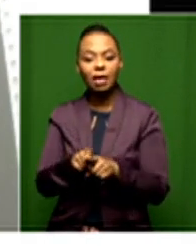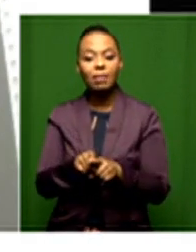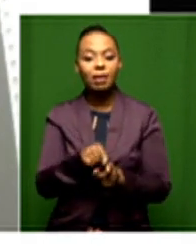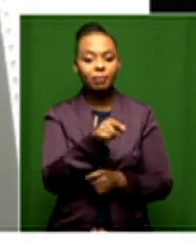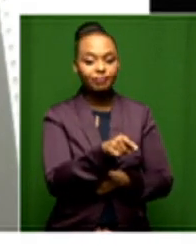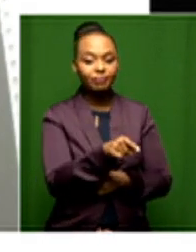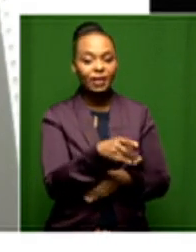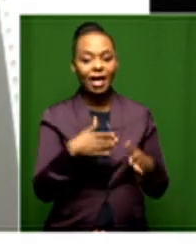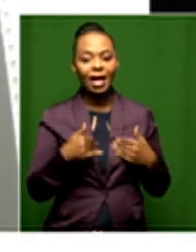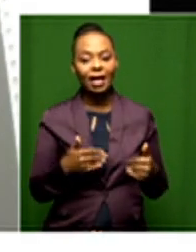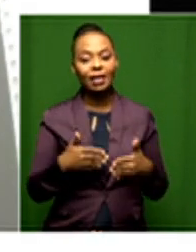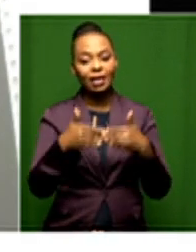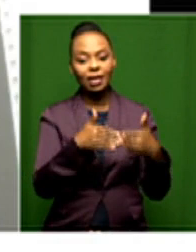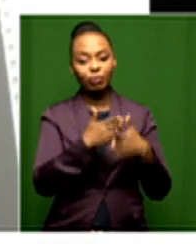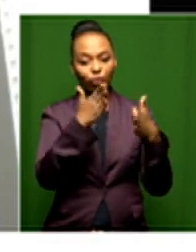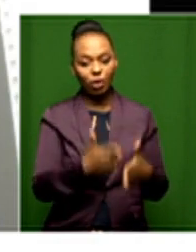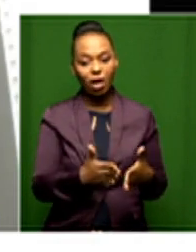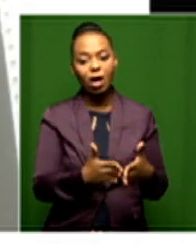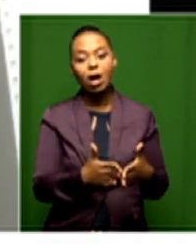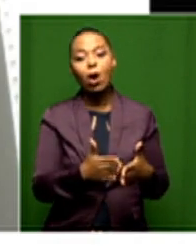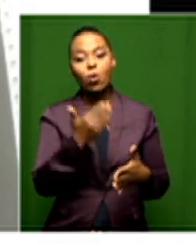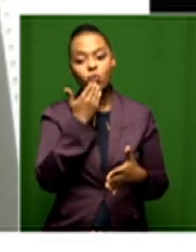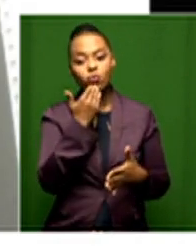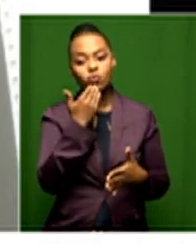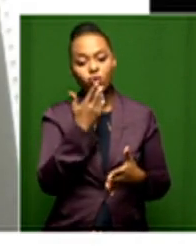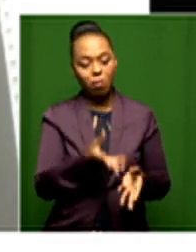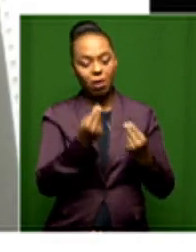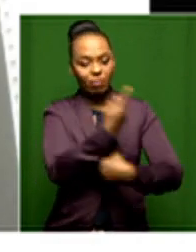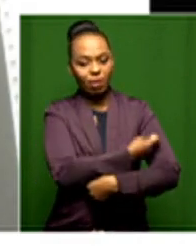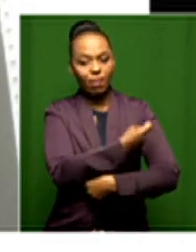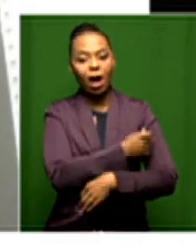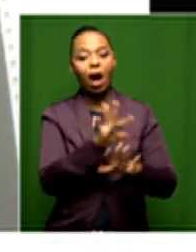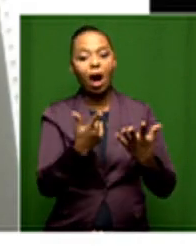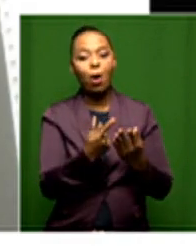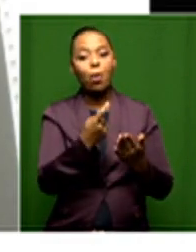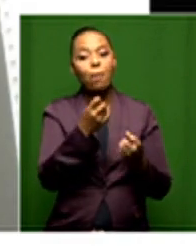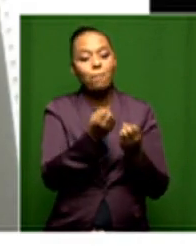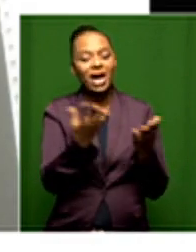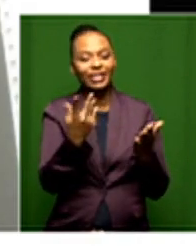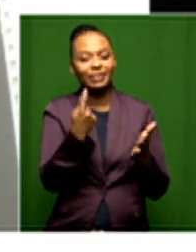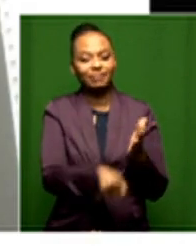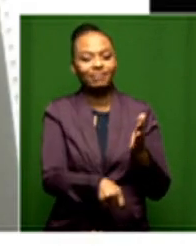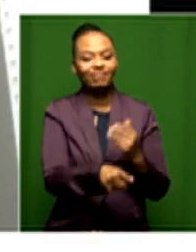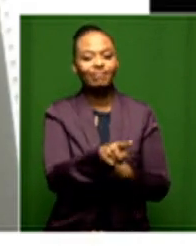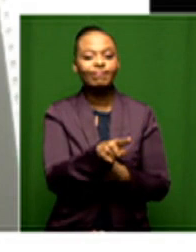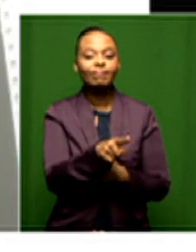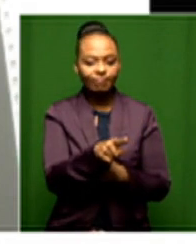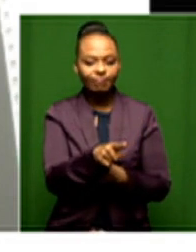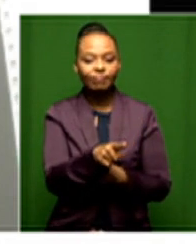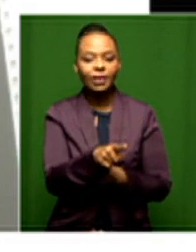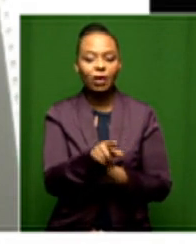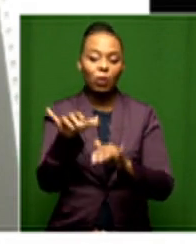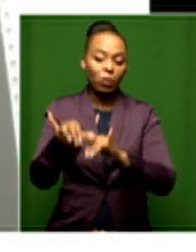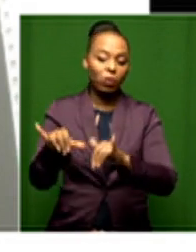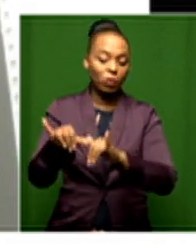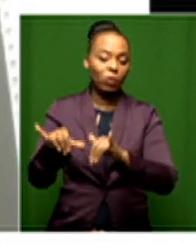will be administering the vaccine. So at the moment, the ultimate cost at the point of vaccination is still not known. We are still waiting